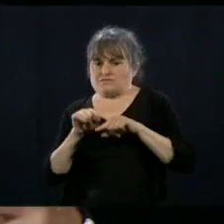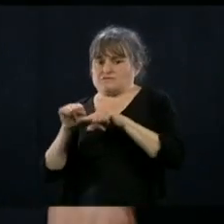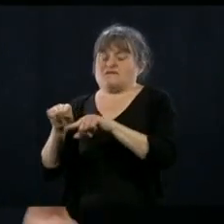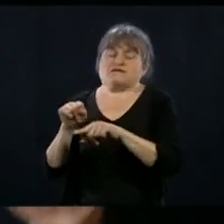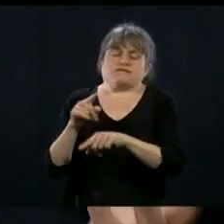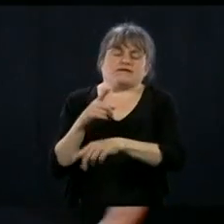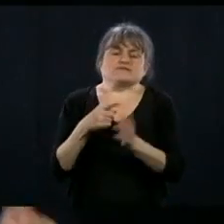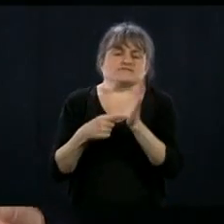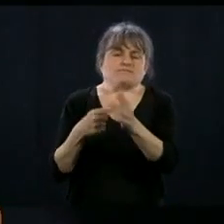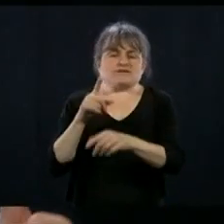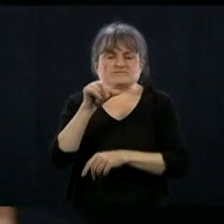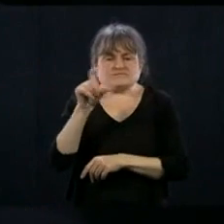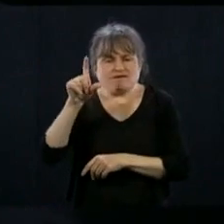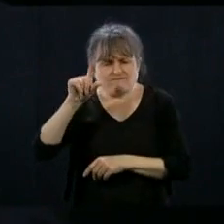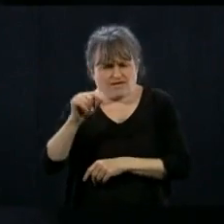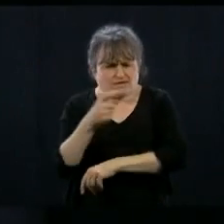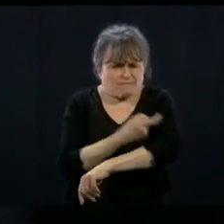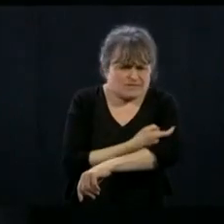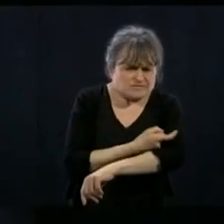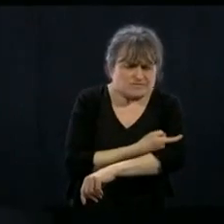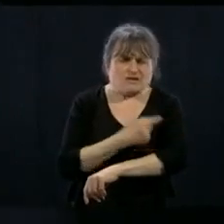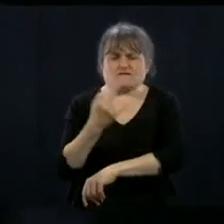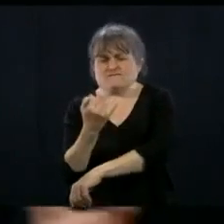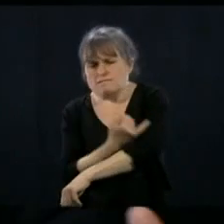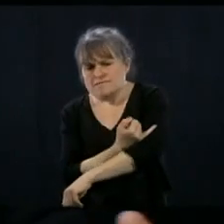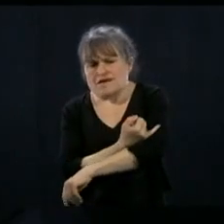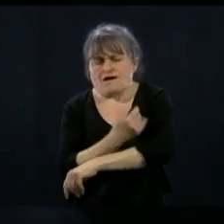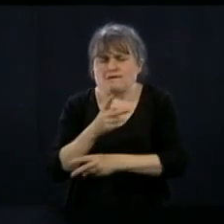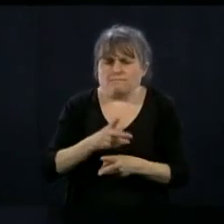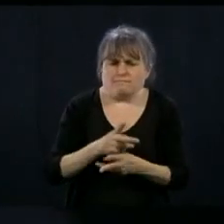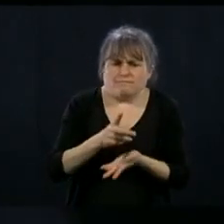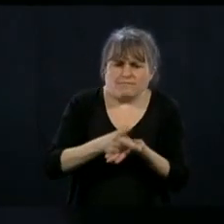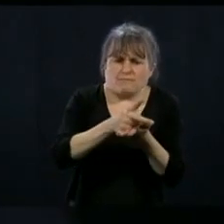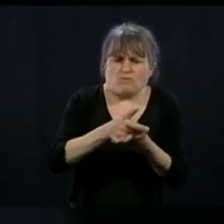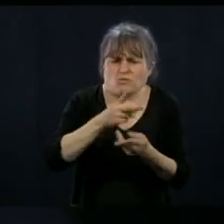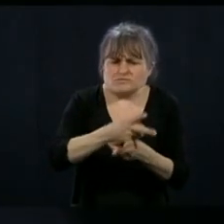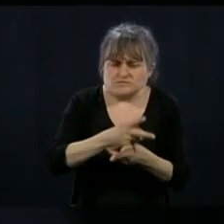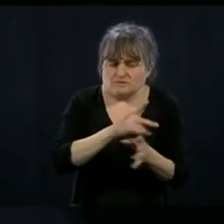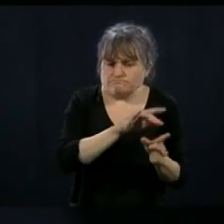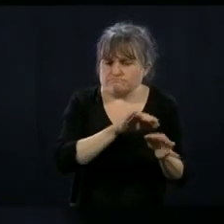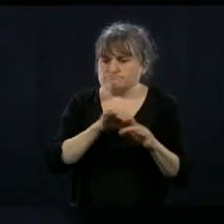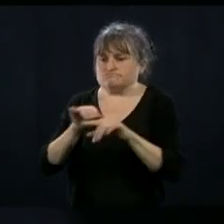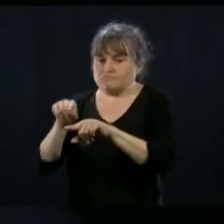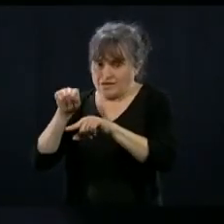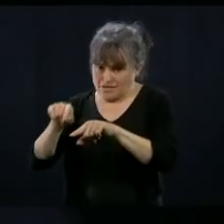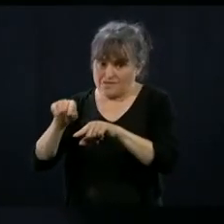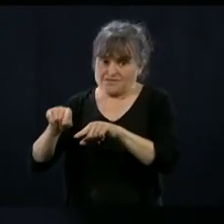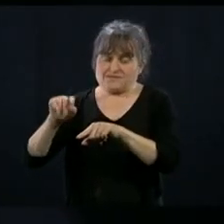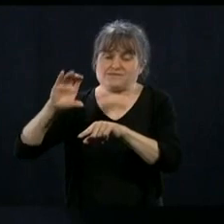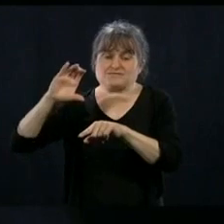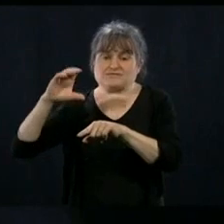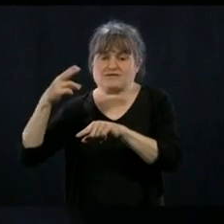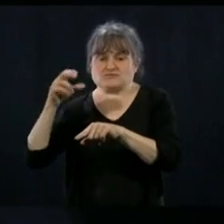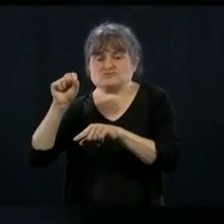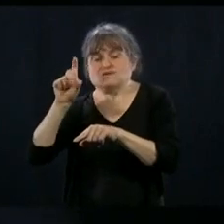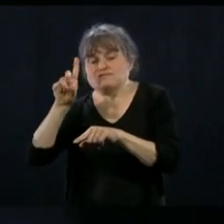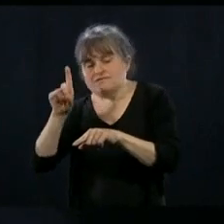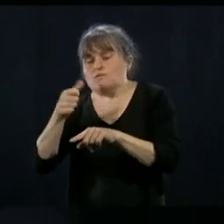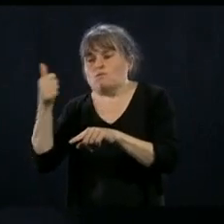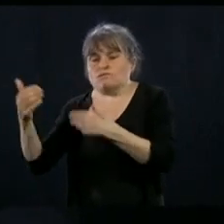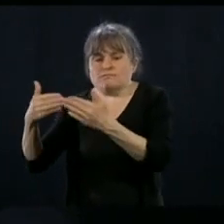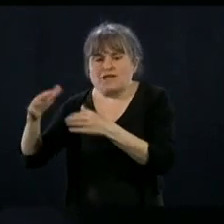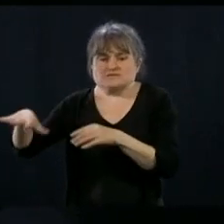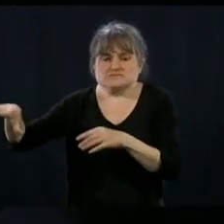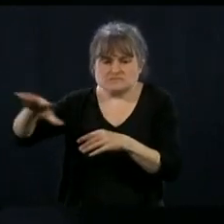120 doctors, and there's nurses and orderlies who were moved from the hospitals to the